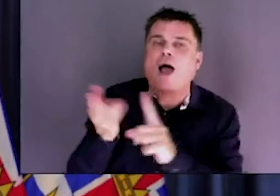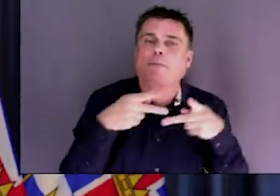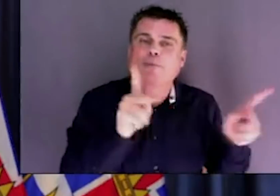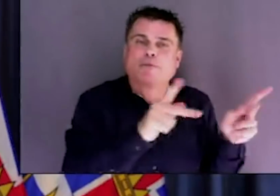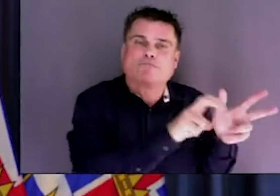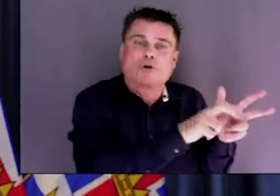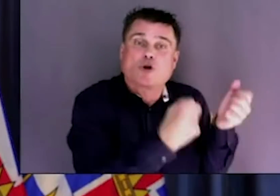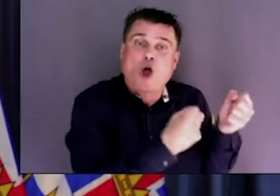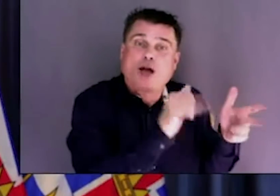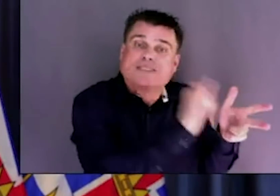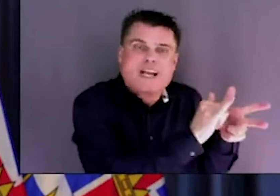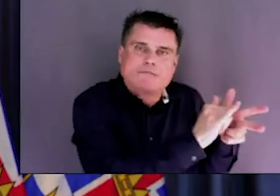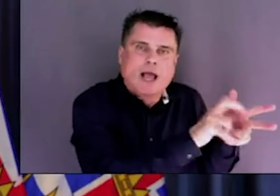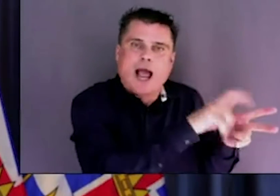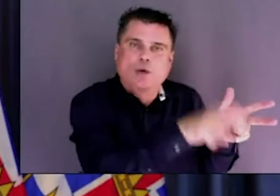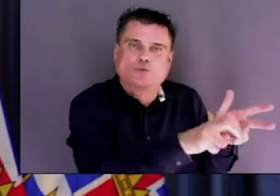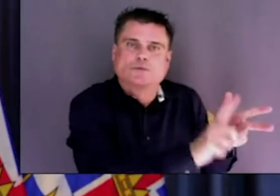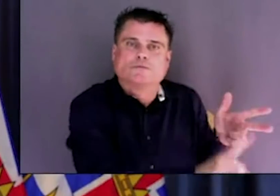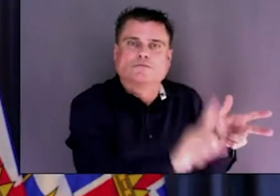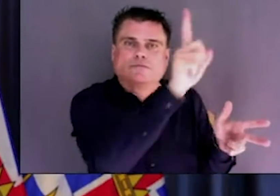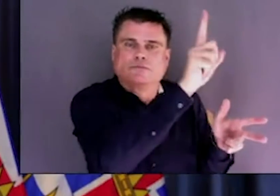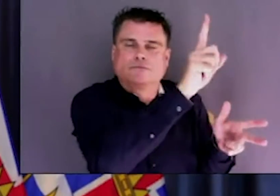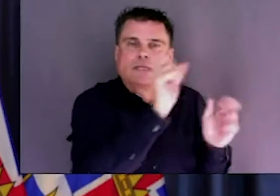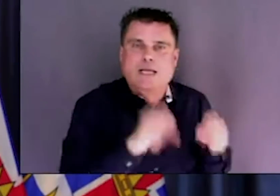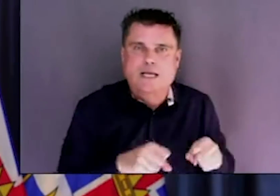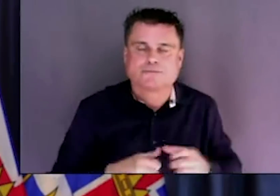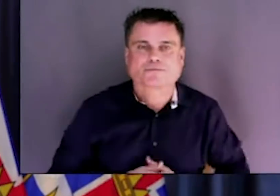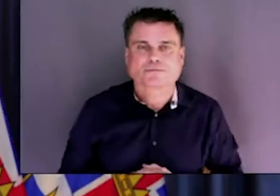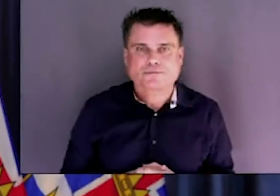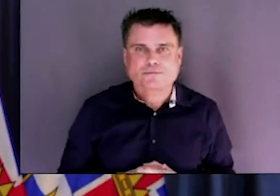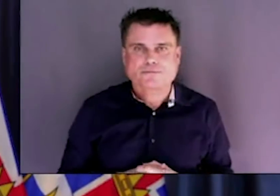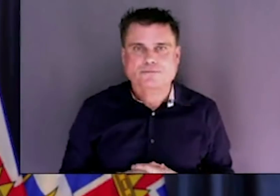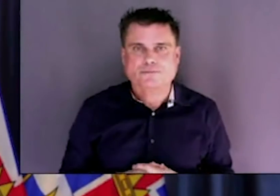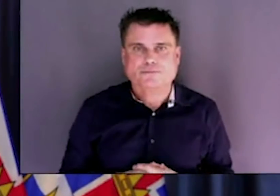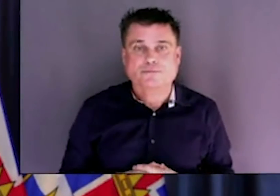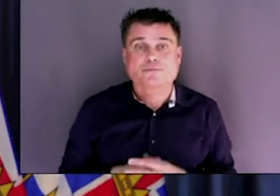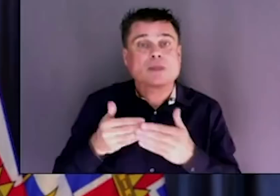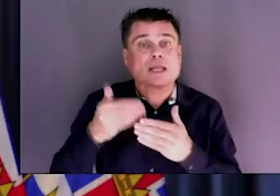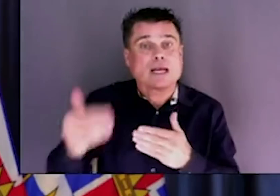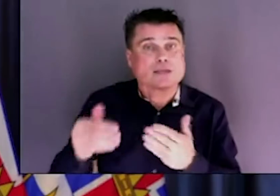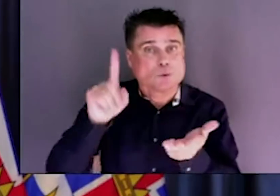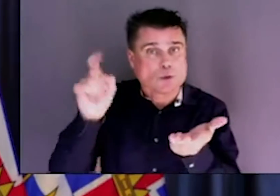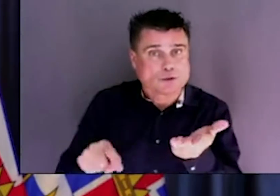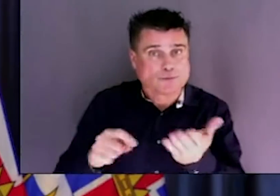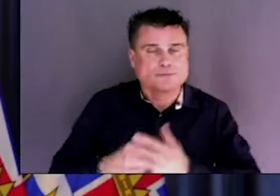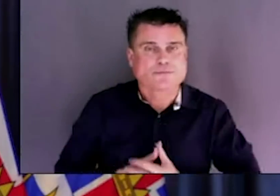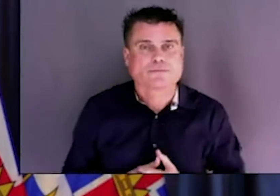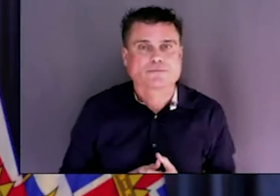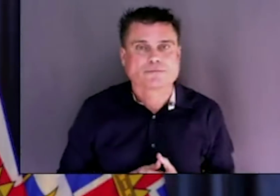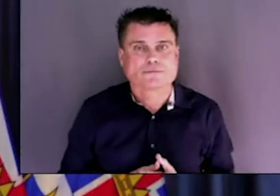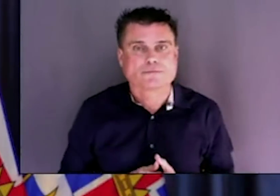Yes, I just wanted to ask also on care homes. There are some that are starting to